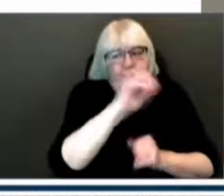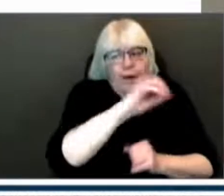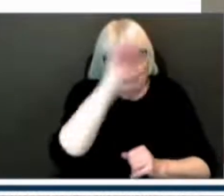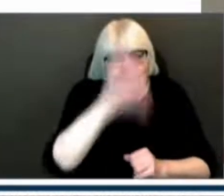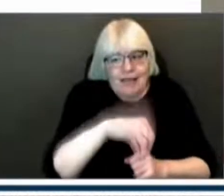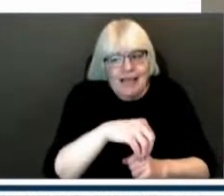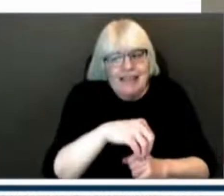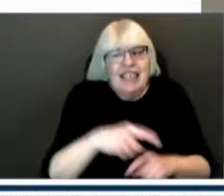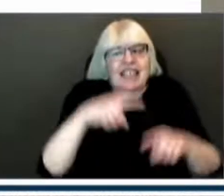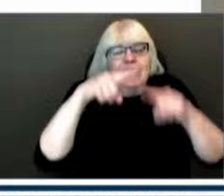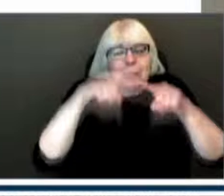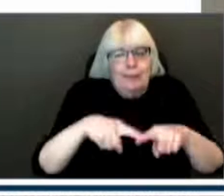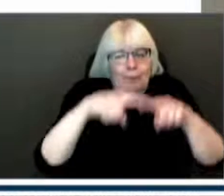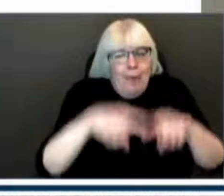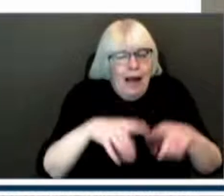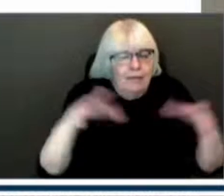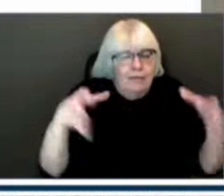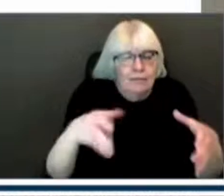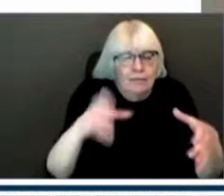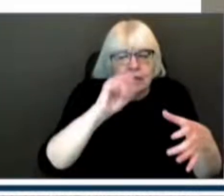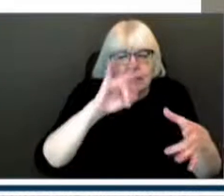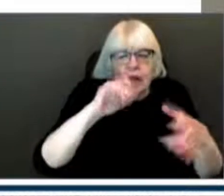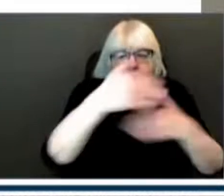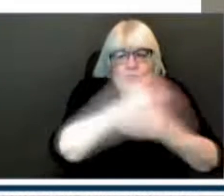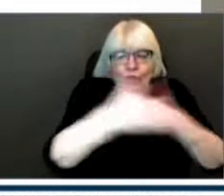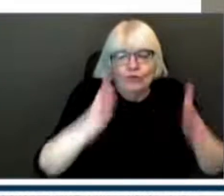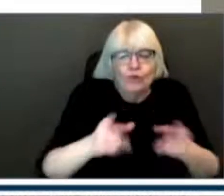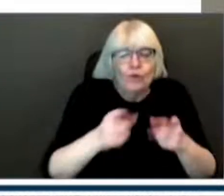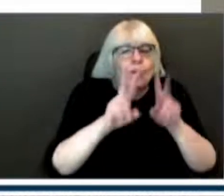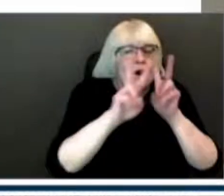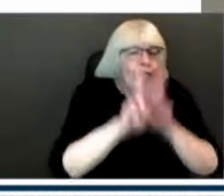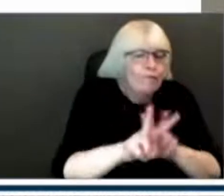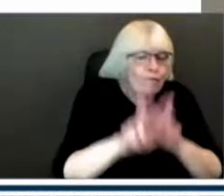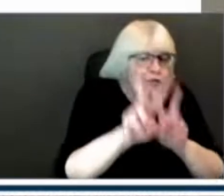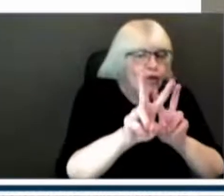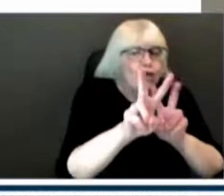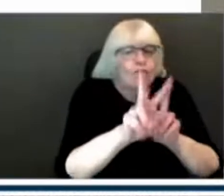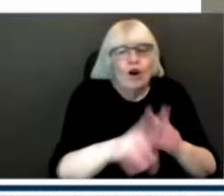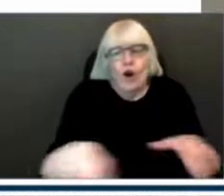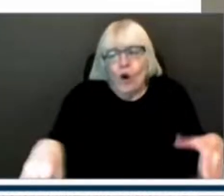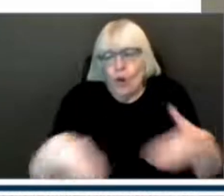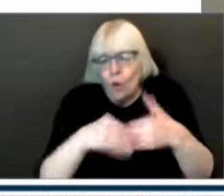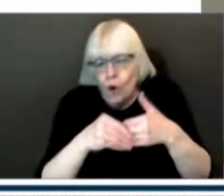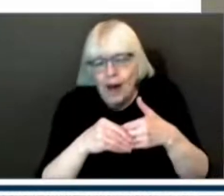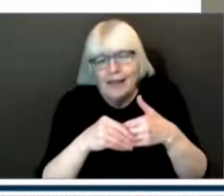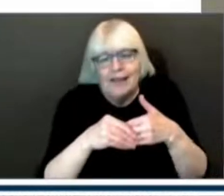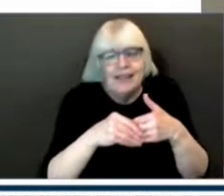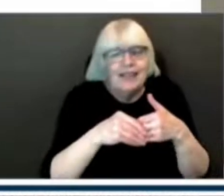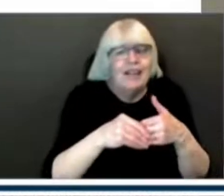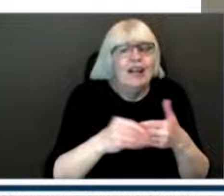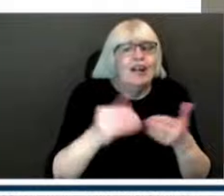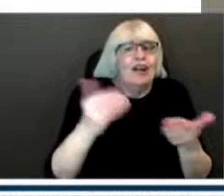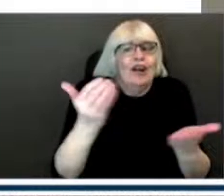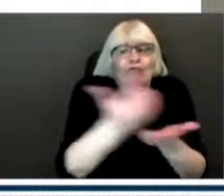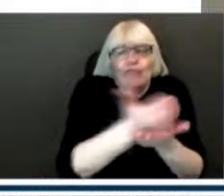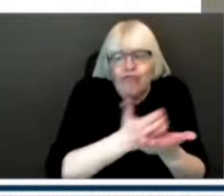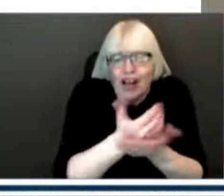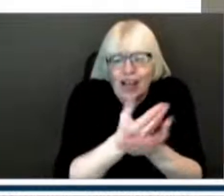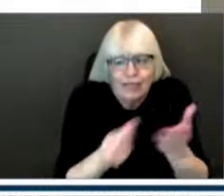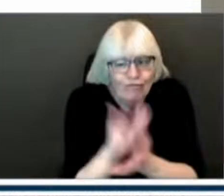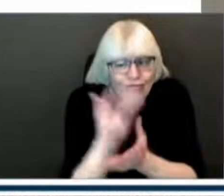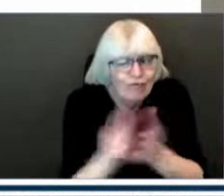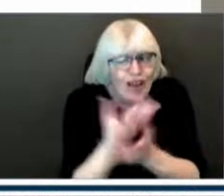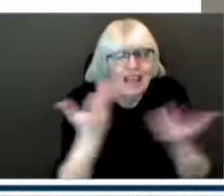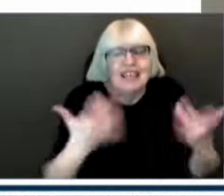funerals, wedding receptions, festivals, fundraisers, and other special events. Performances